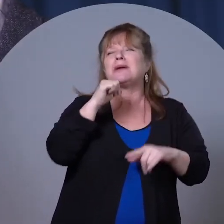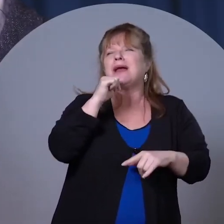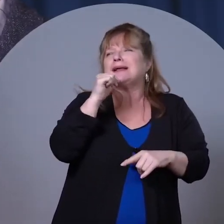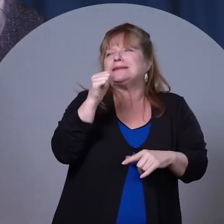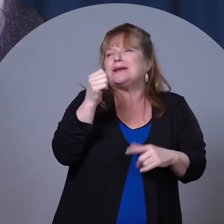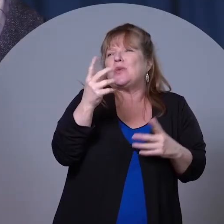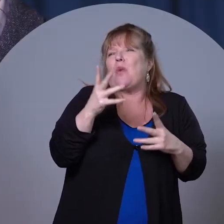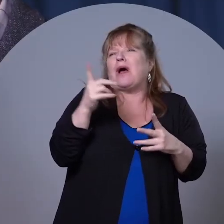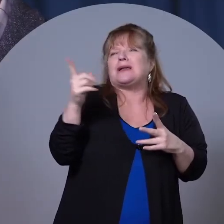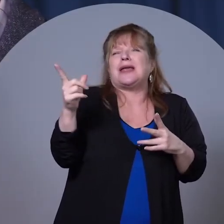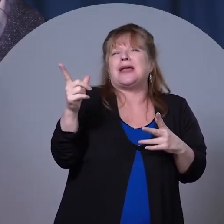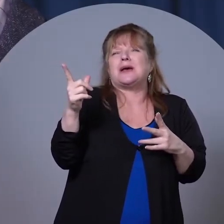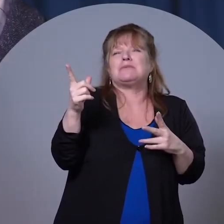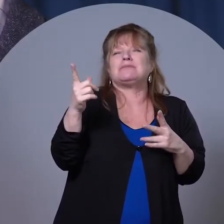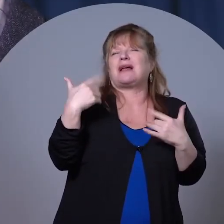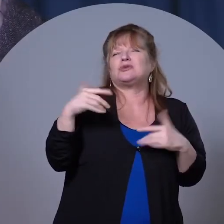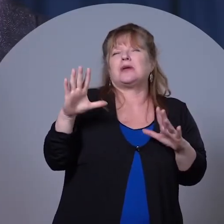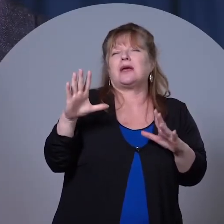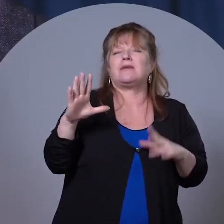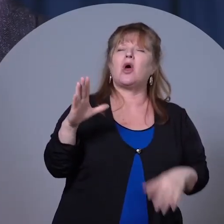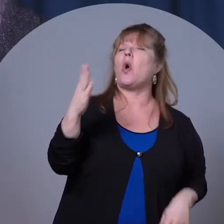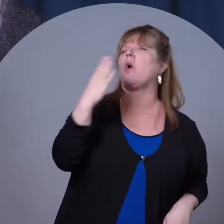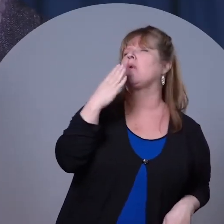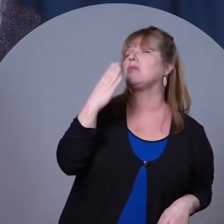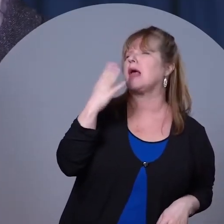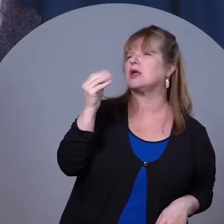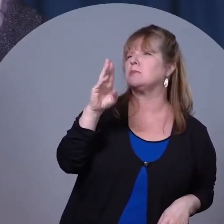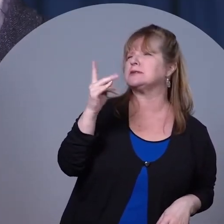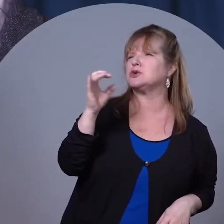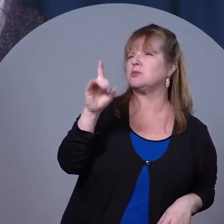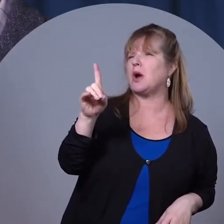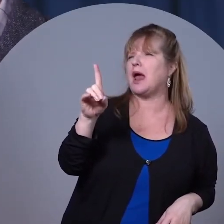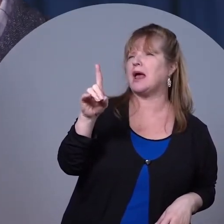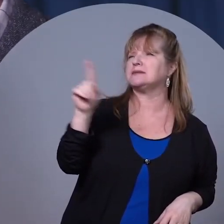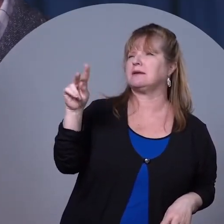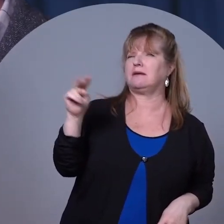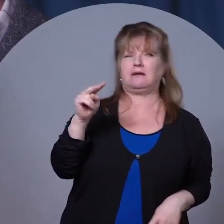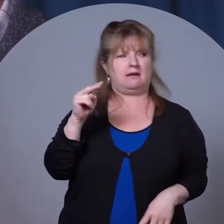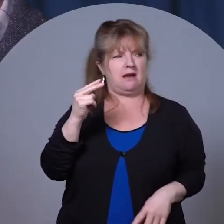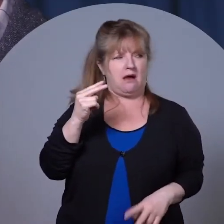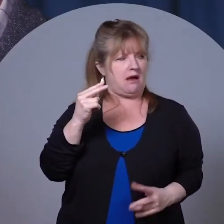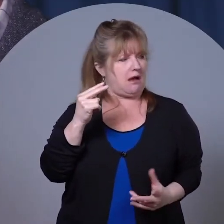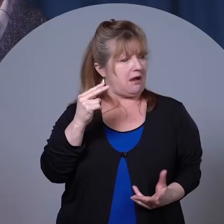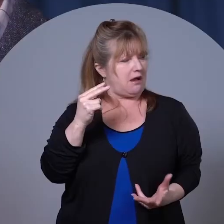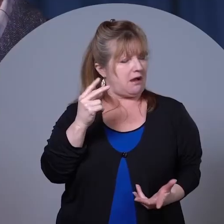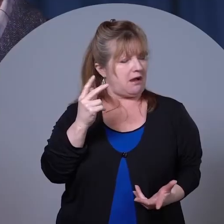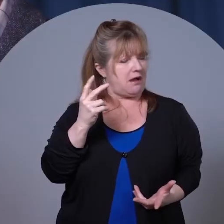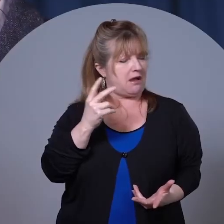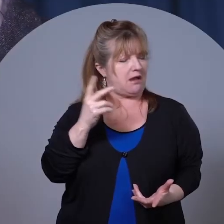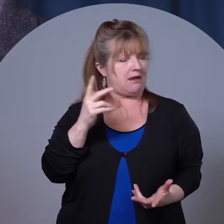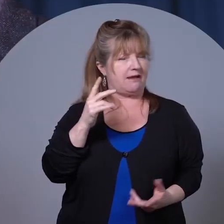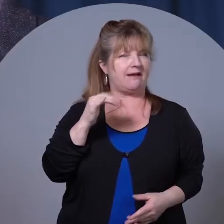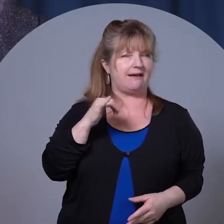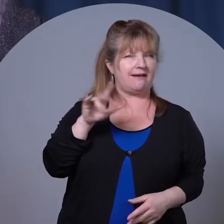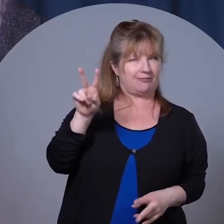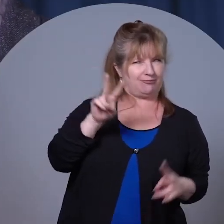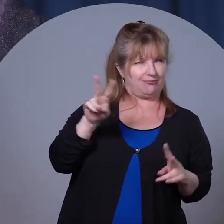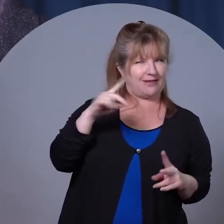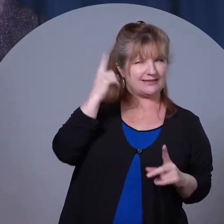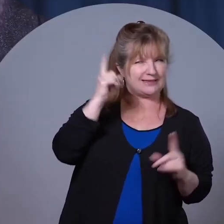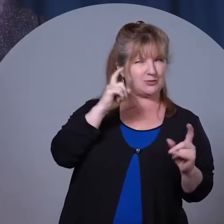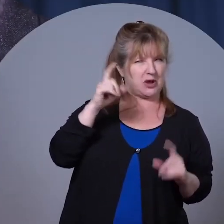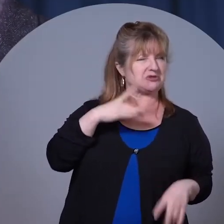a private detective hired by the mining companies to rough up union workers and others. And his arrival in Spokane and his